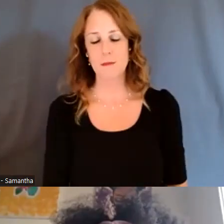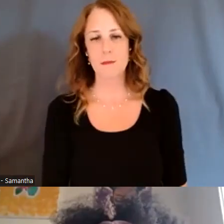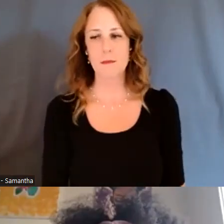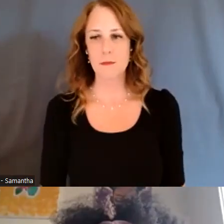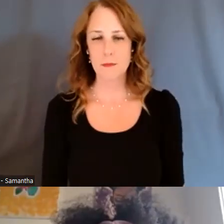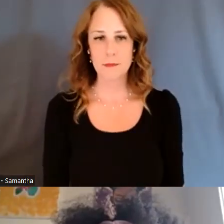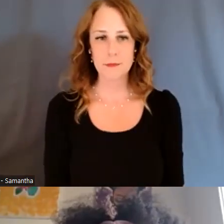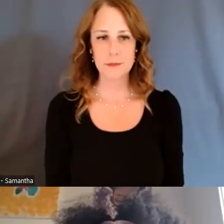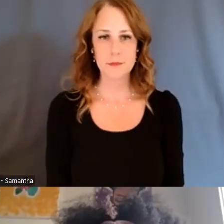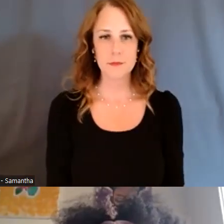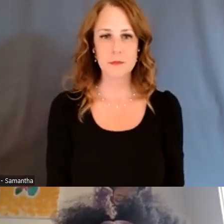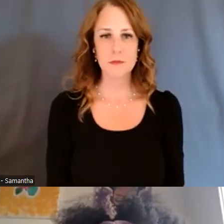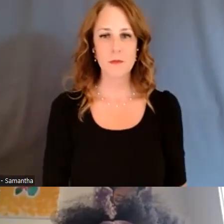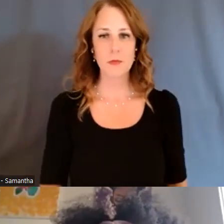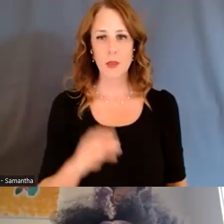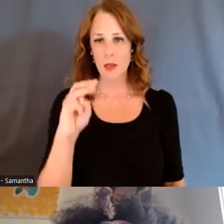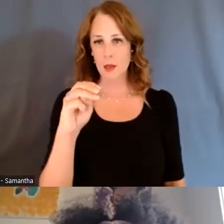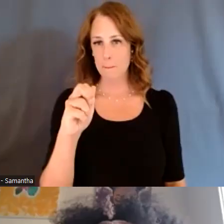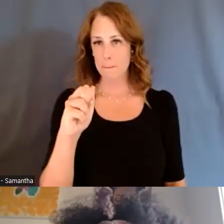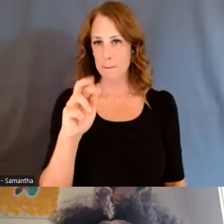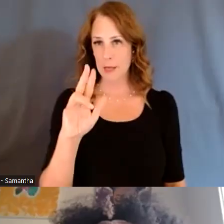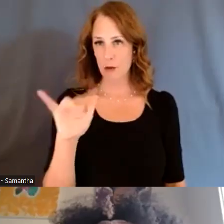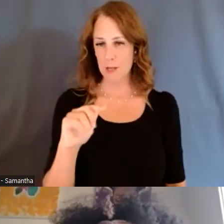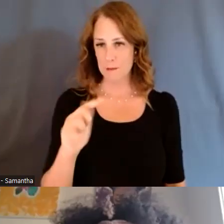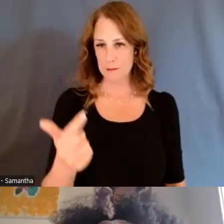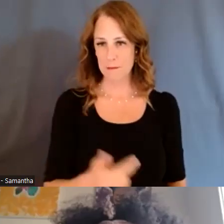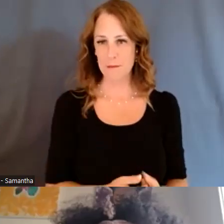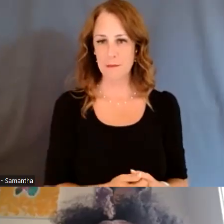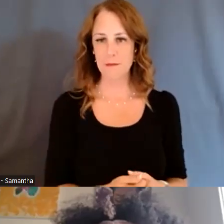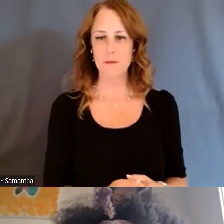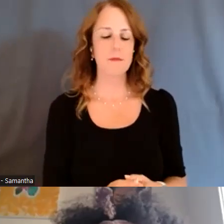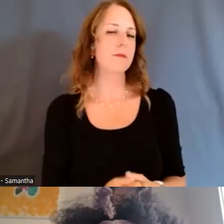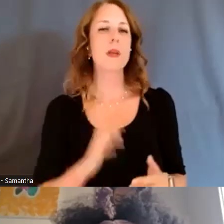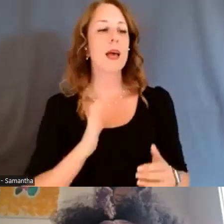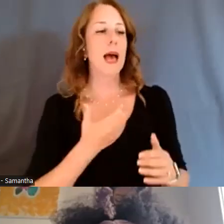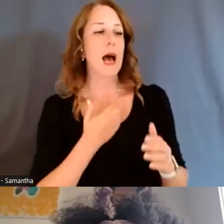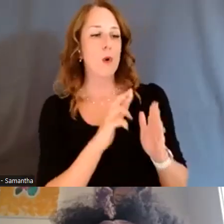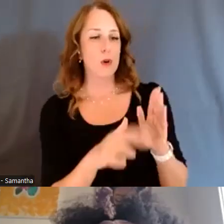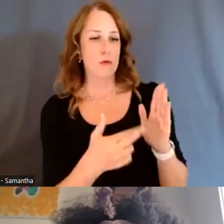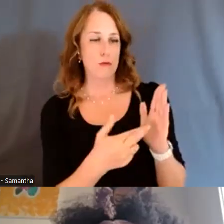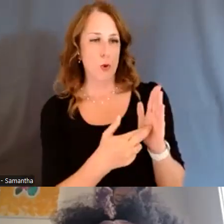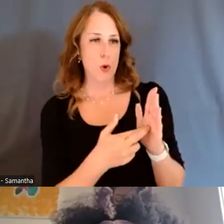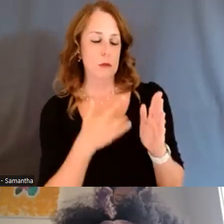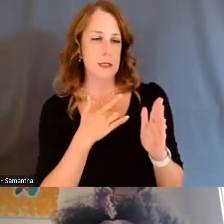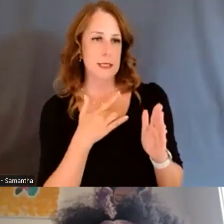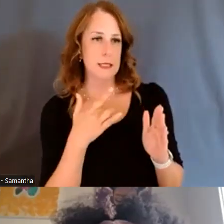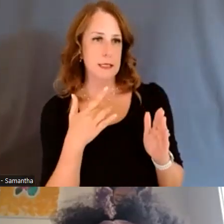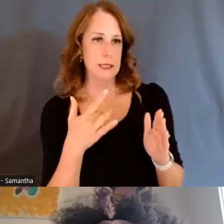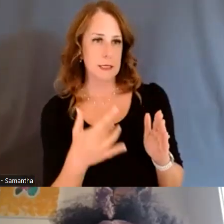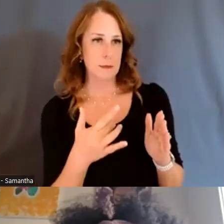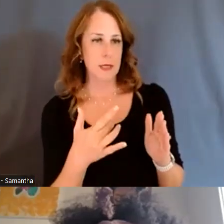Thanks, Steve. So Mary, I will hand it over to you. So our role comes into play typically